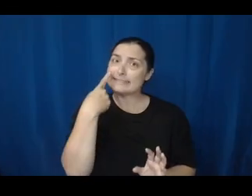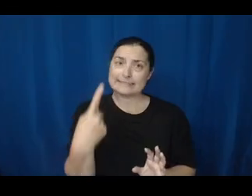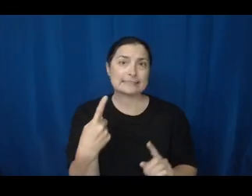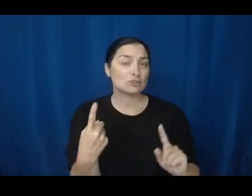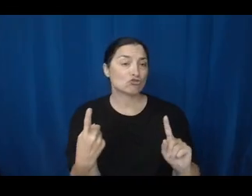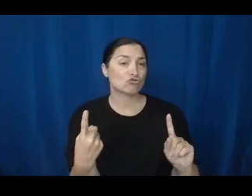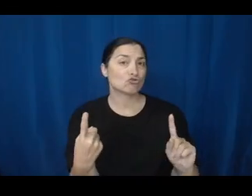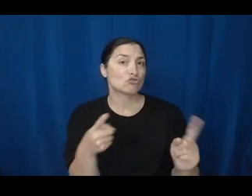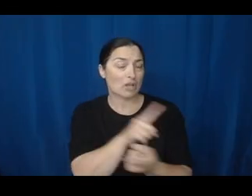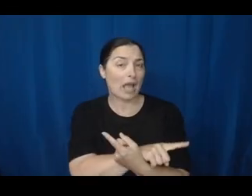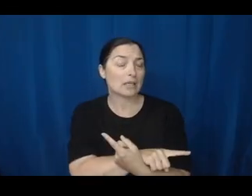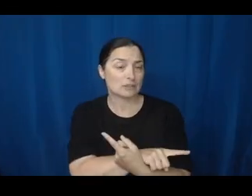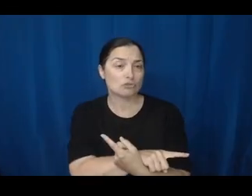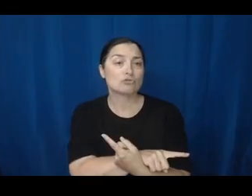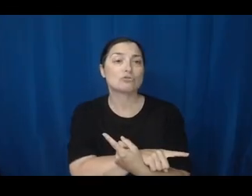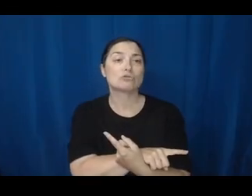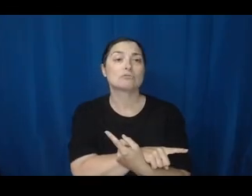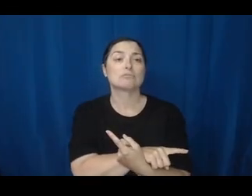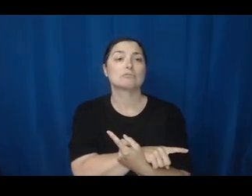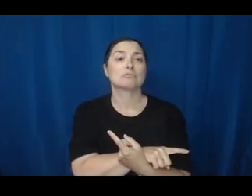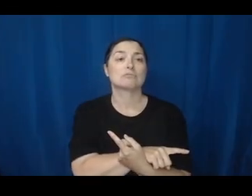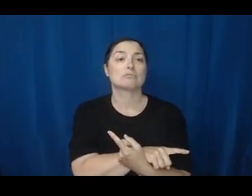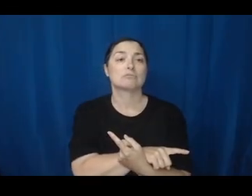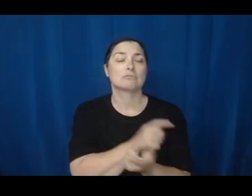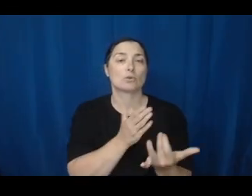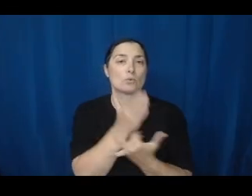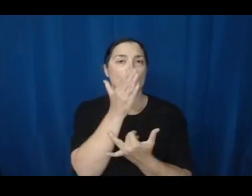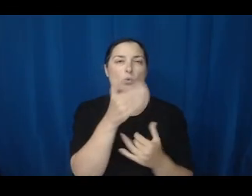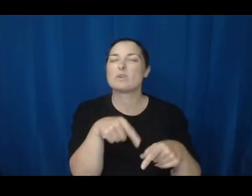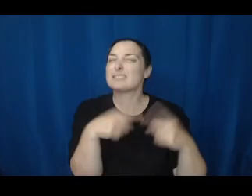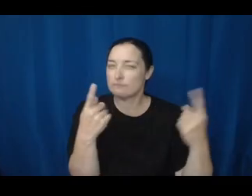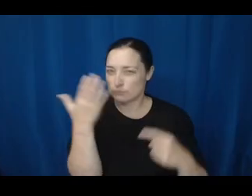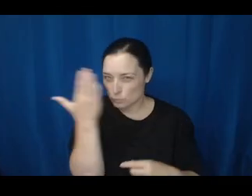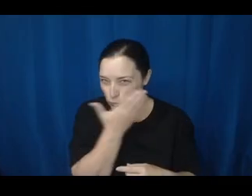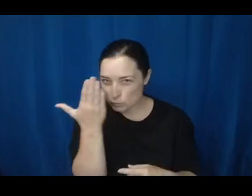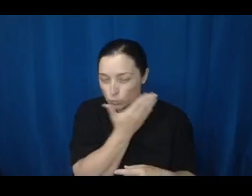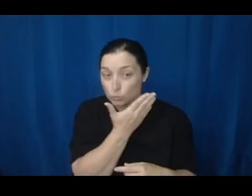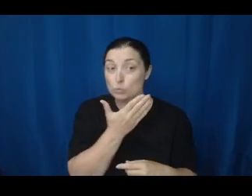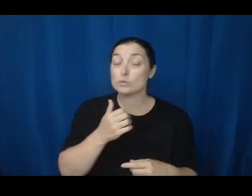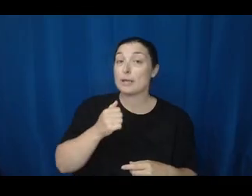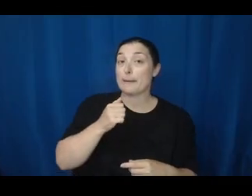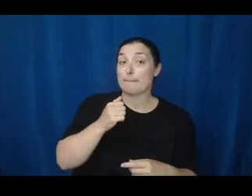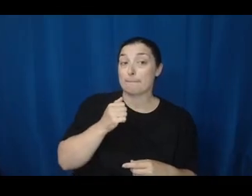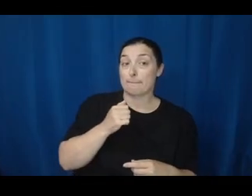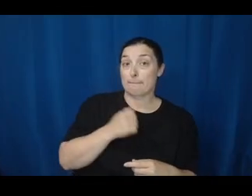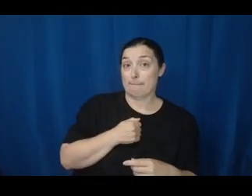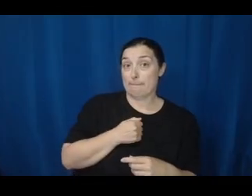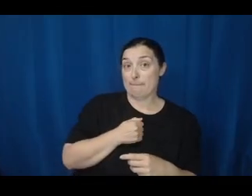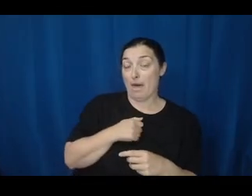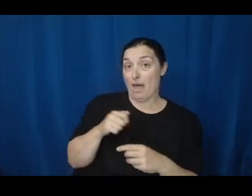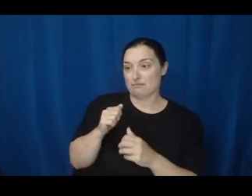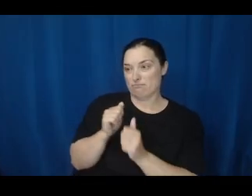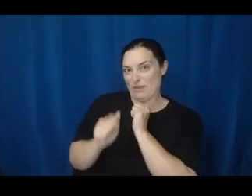I've experienced through different schools I've gone through, and my sibling, who's only 2 years younger than me,